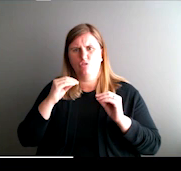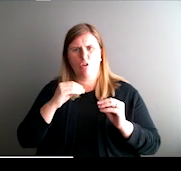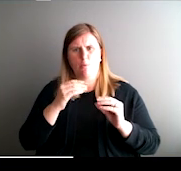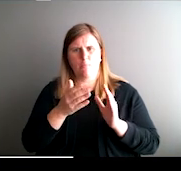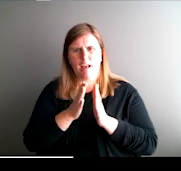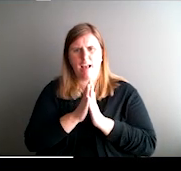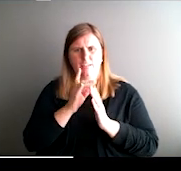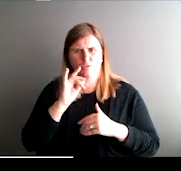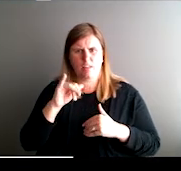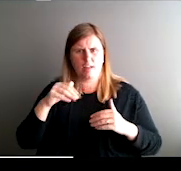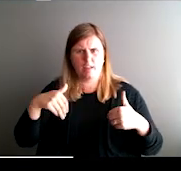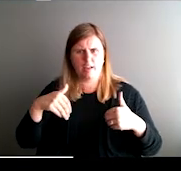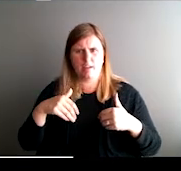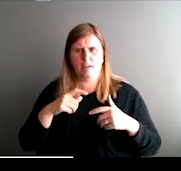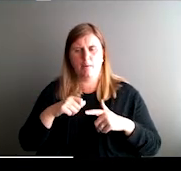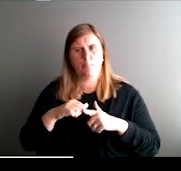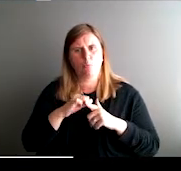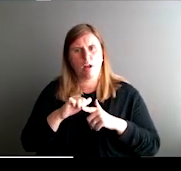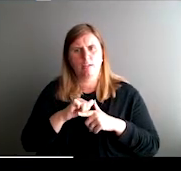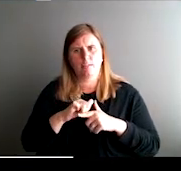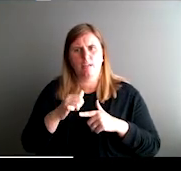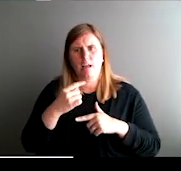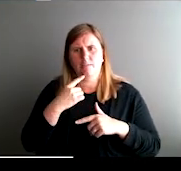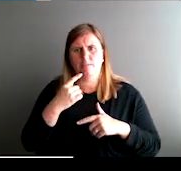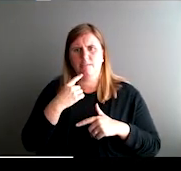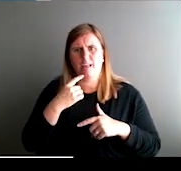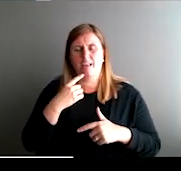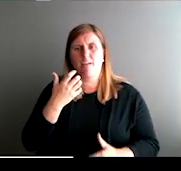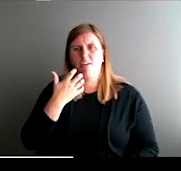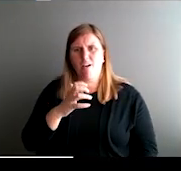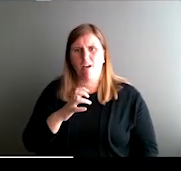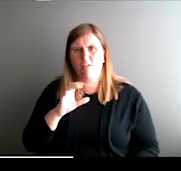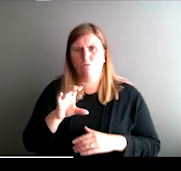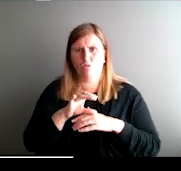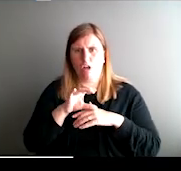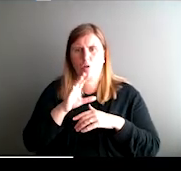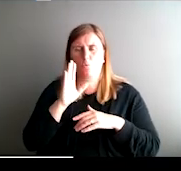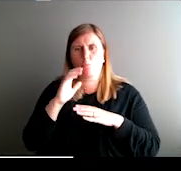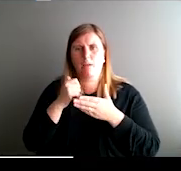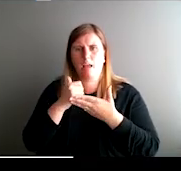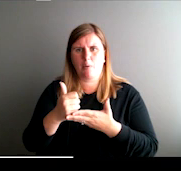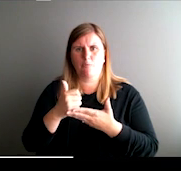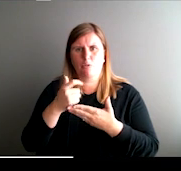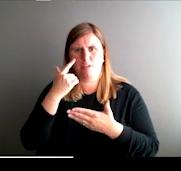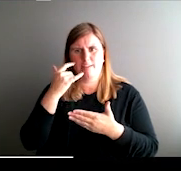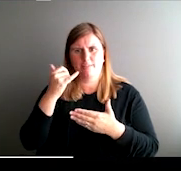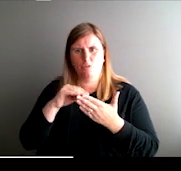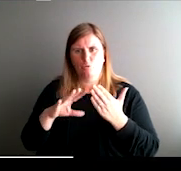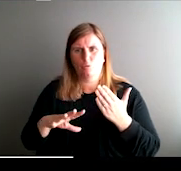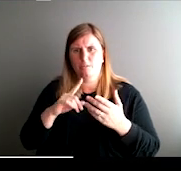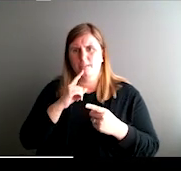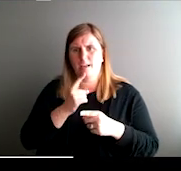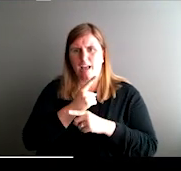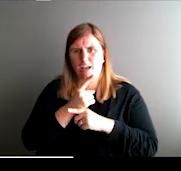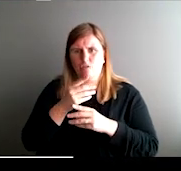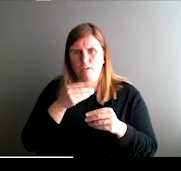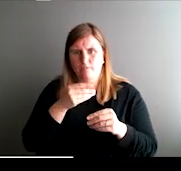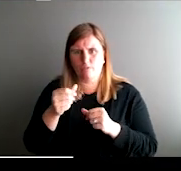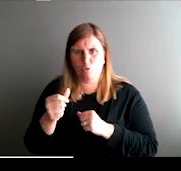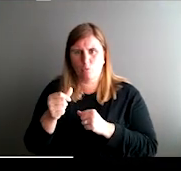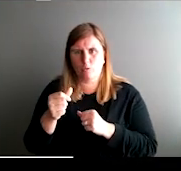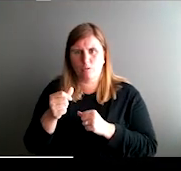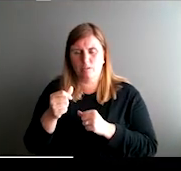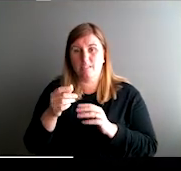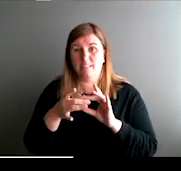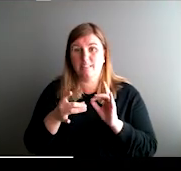yet. Practicing saying hot chocolate will be helpful if the student is accurate and fluent at